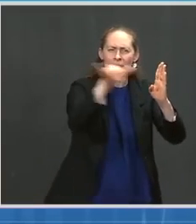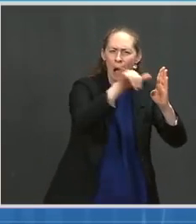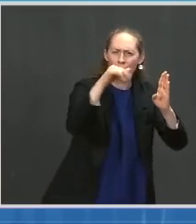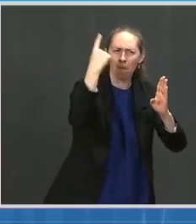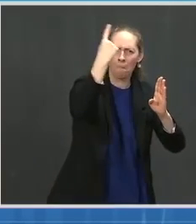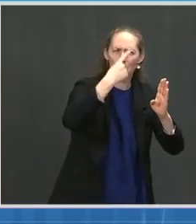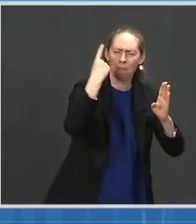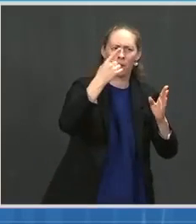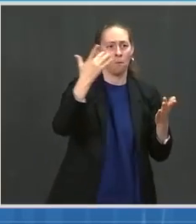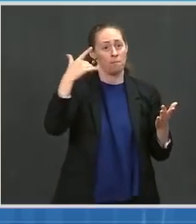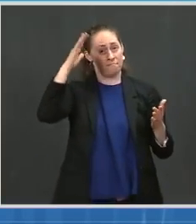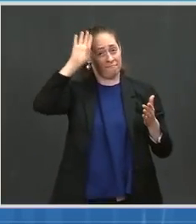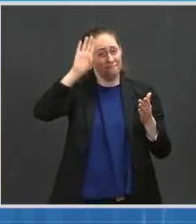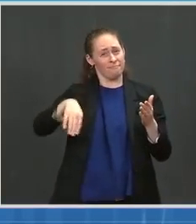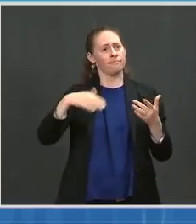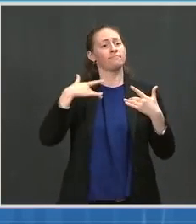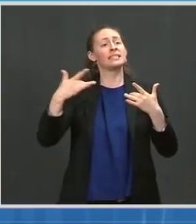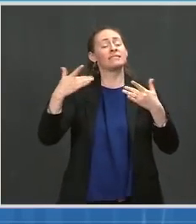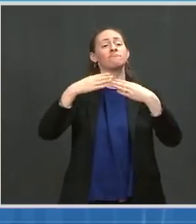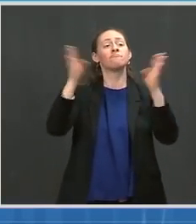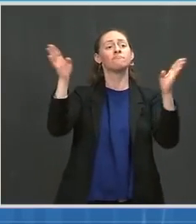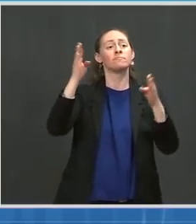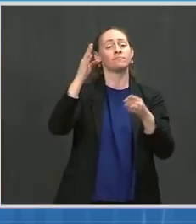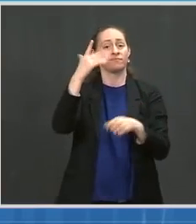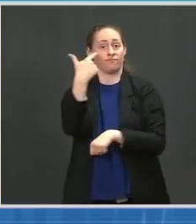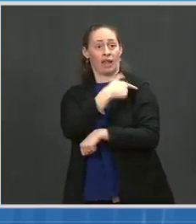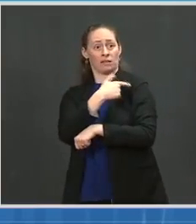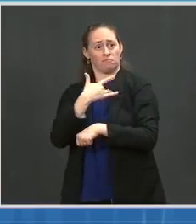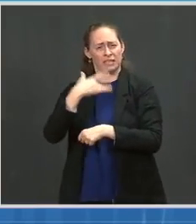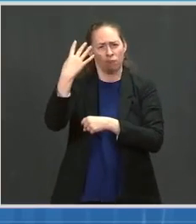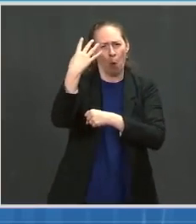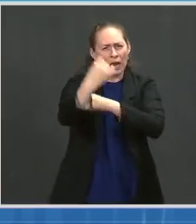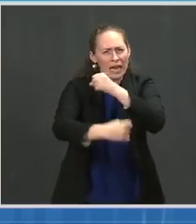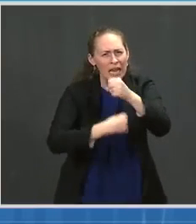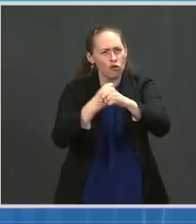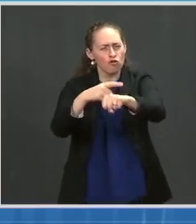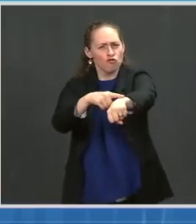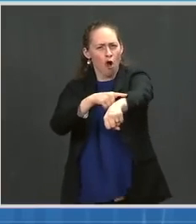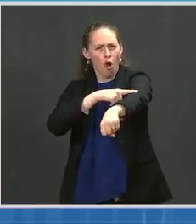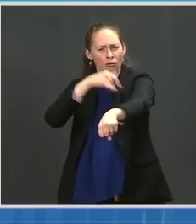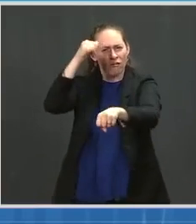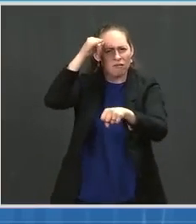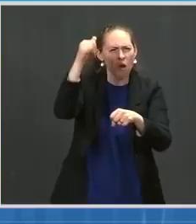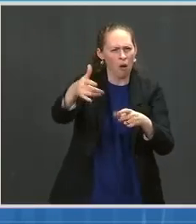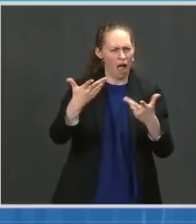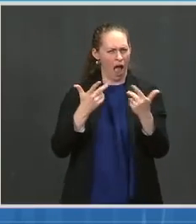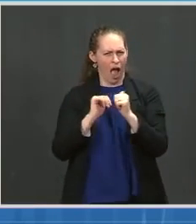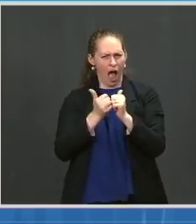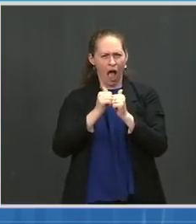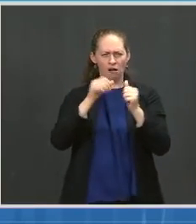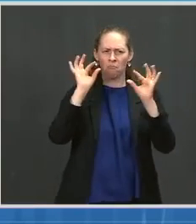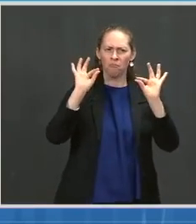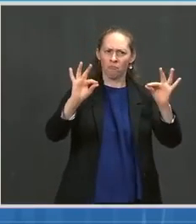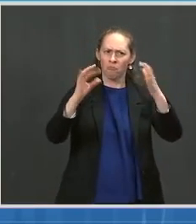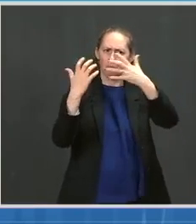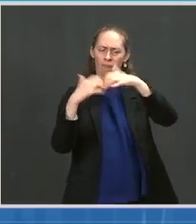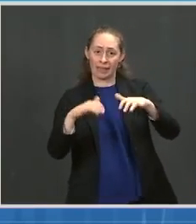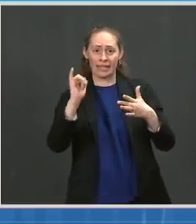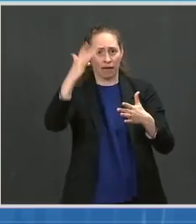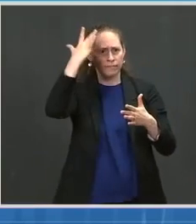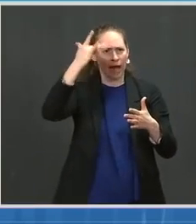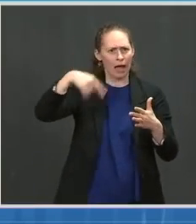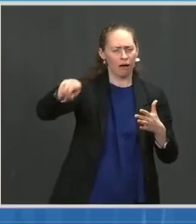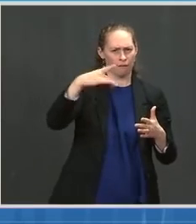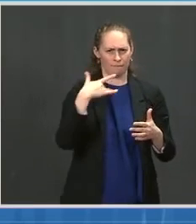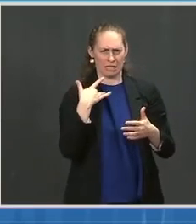take multiple years to develop. And this has often led to some degree of hesitancy on the part